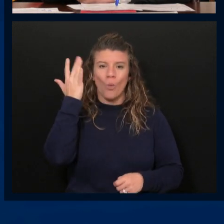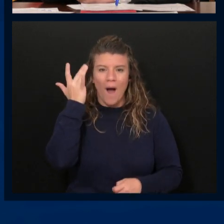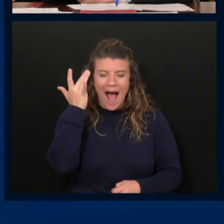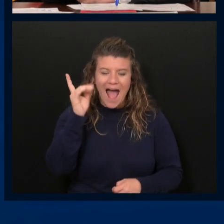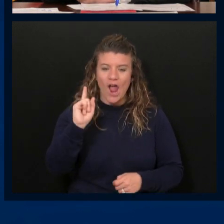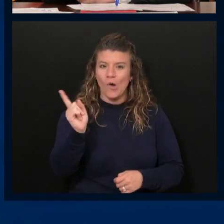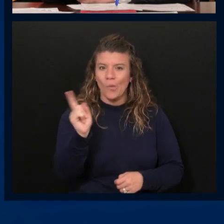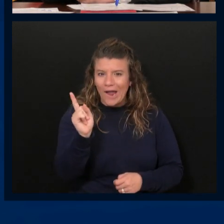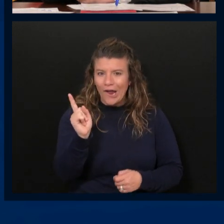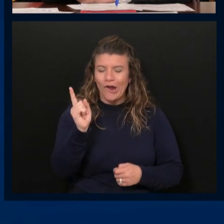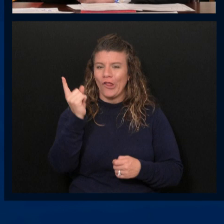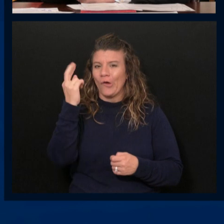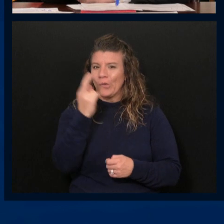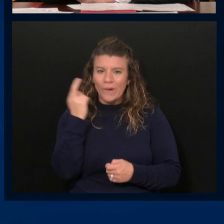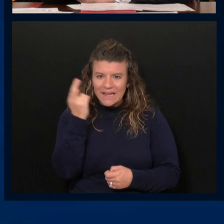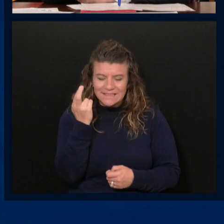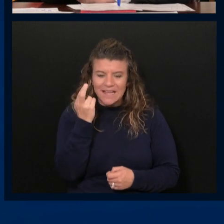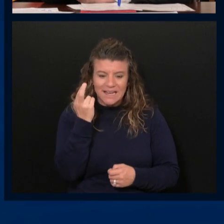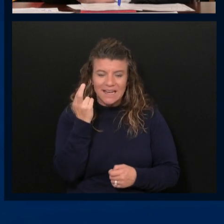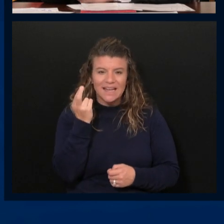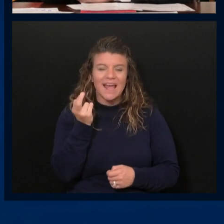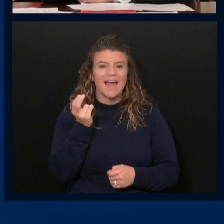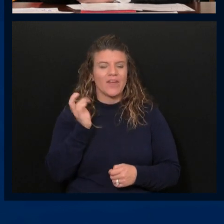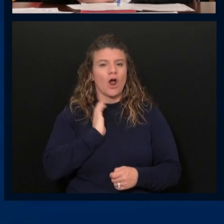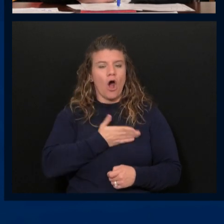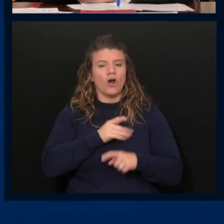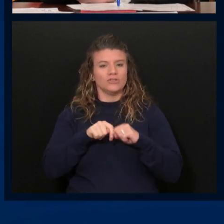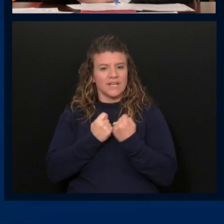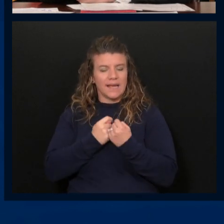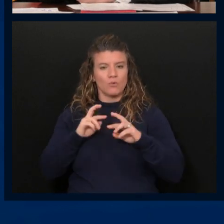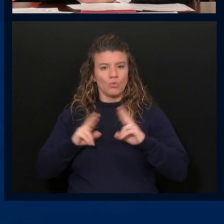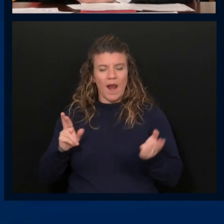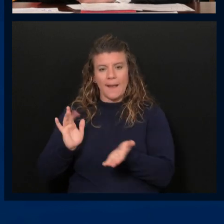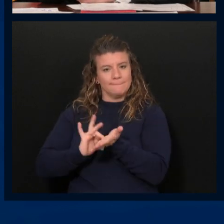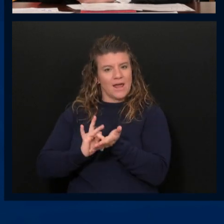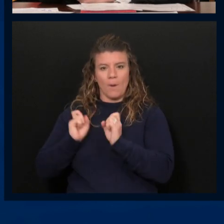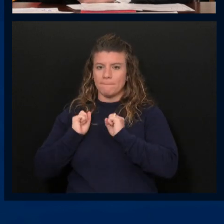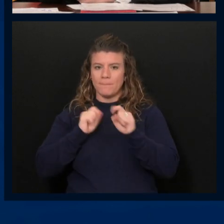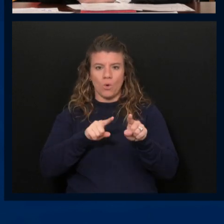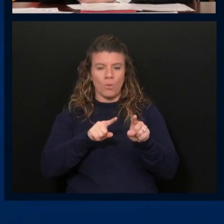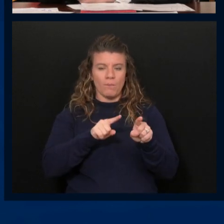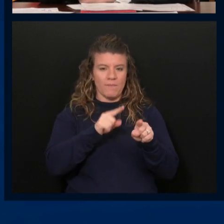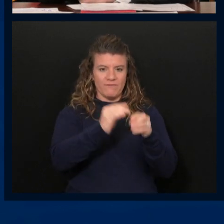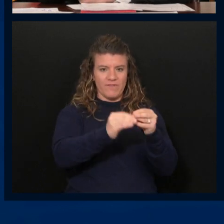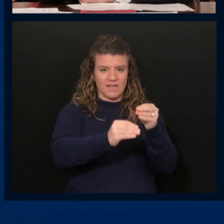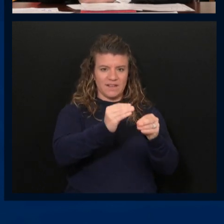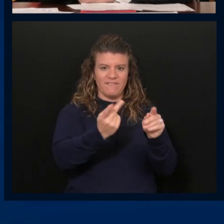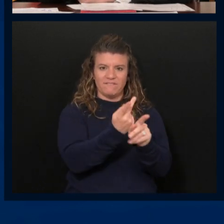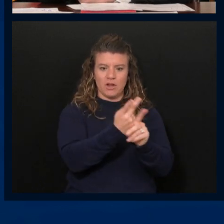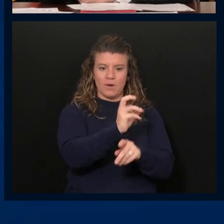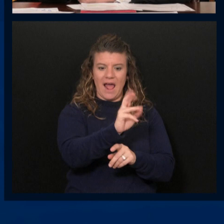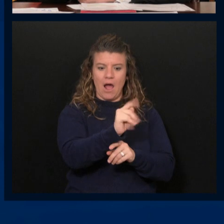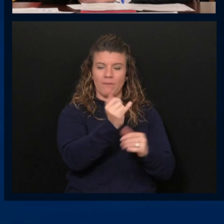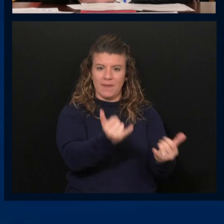to hop way up. And then our strike forces and our medical team is going to go right there and try to do something about it immediately. But